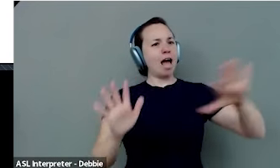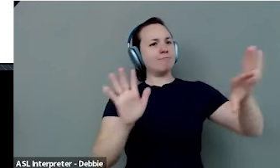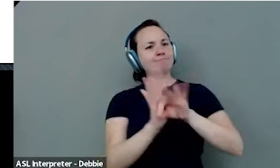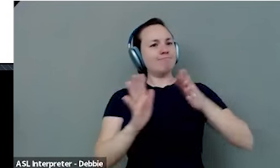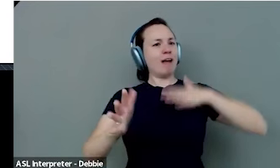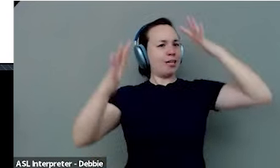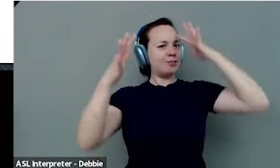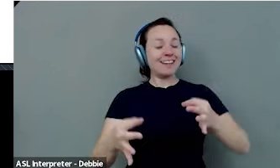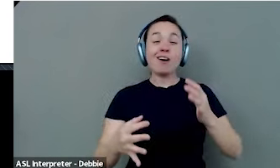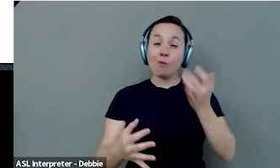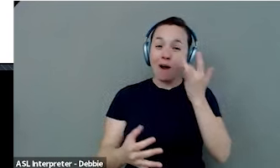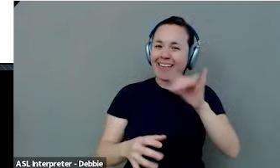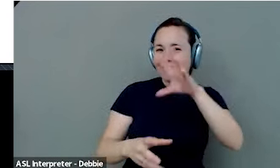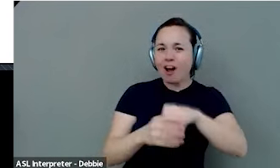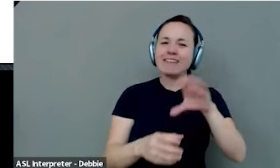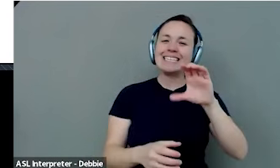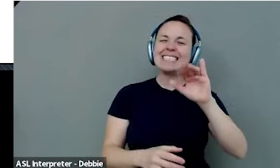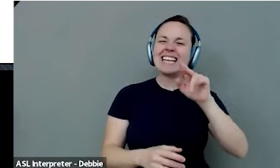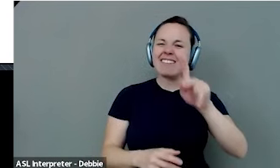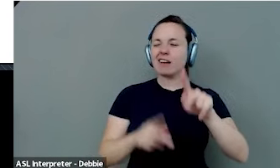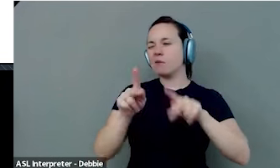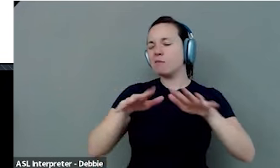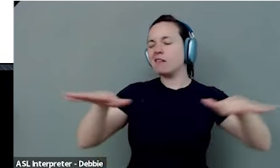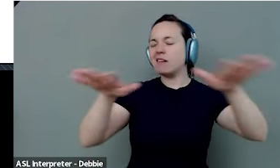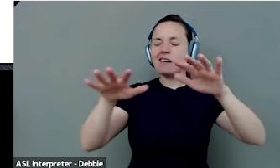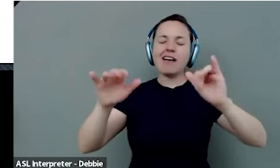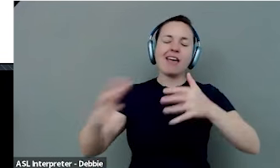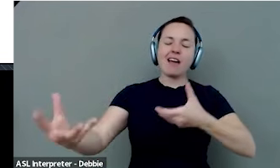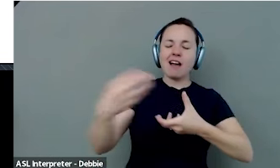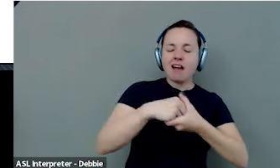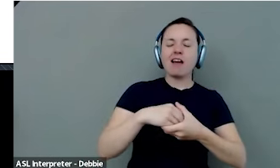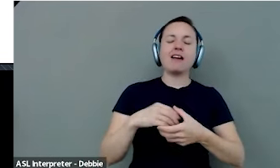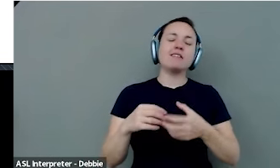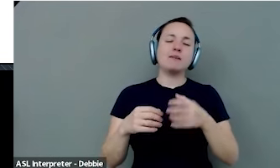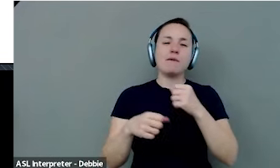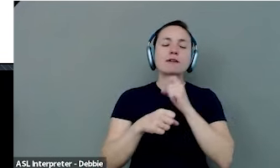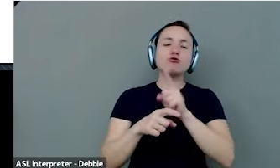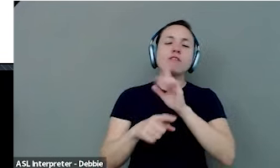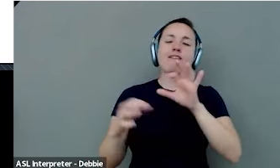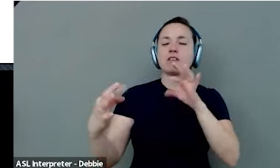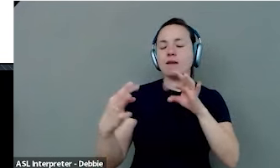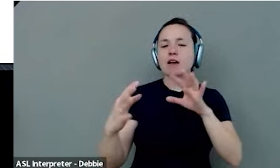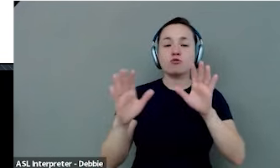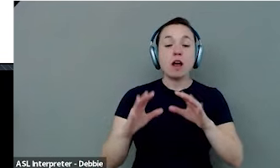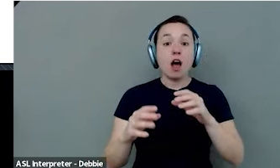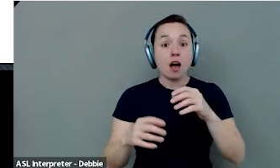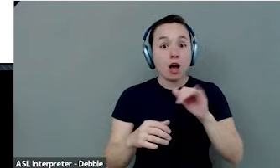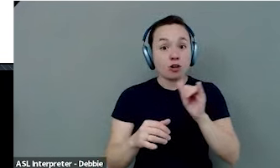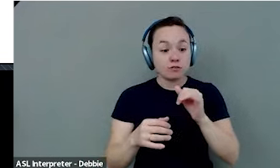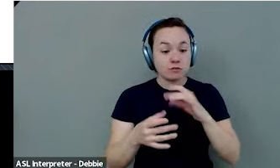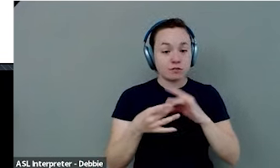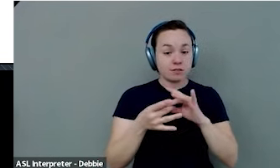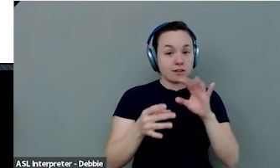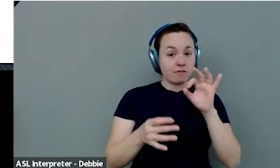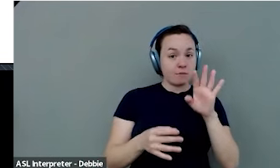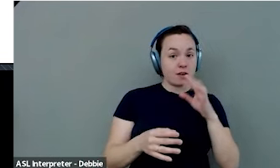of civic engagement, and everybody's feedback, opinion all matters. Speaking of feedback, we at the DCC,